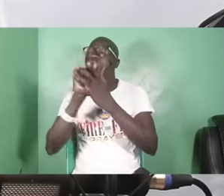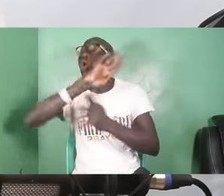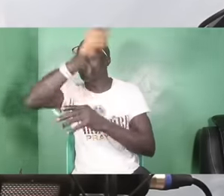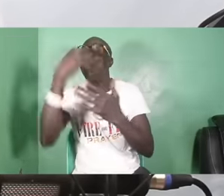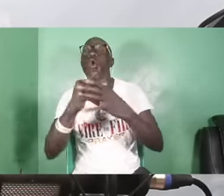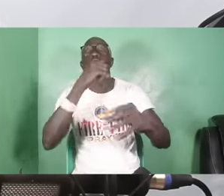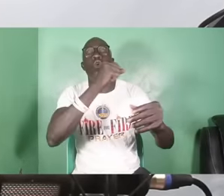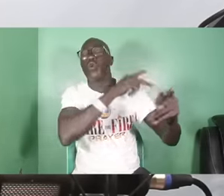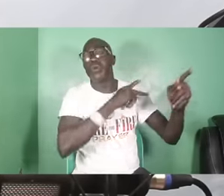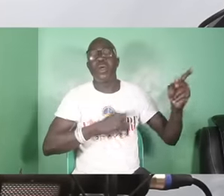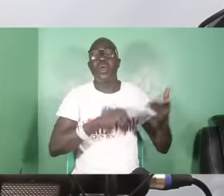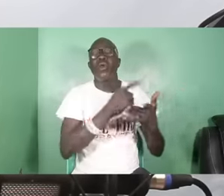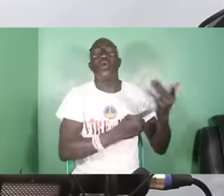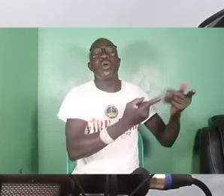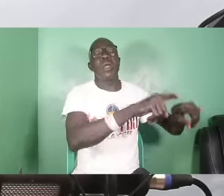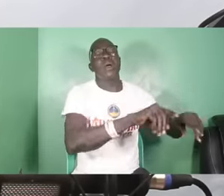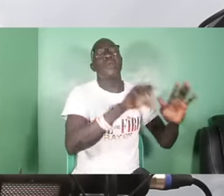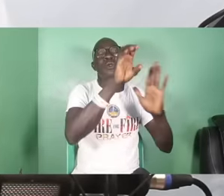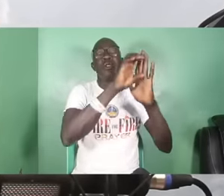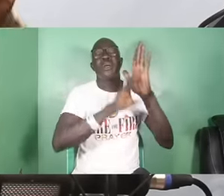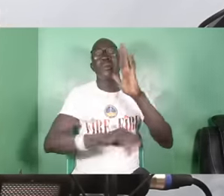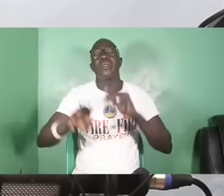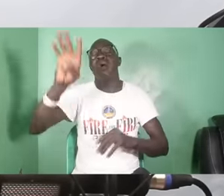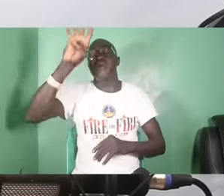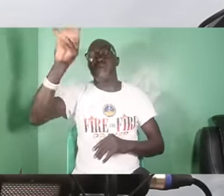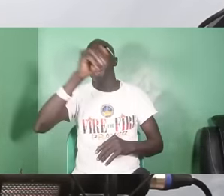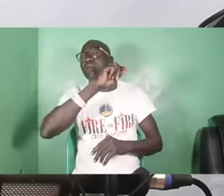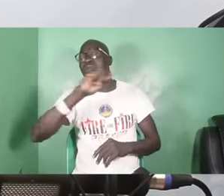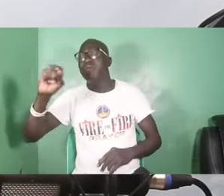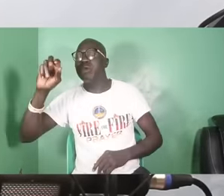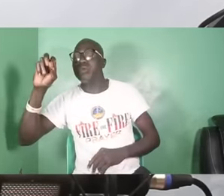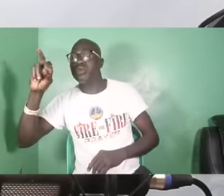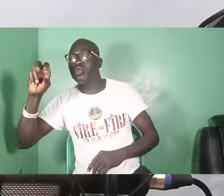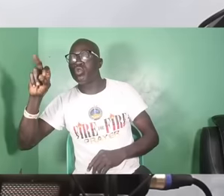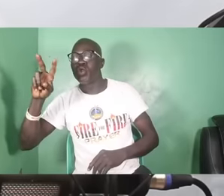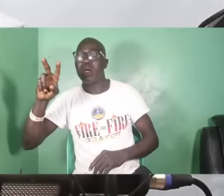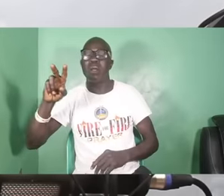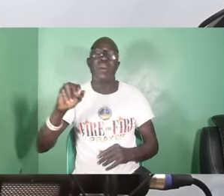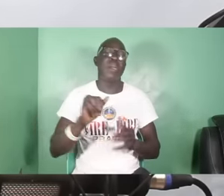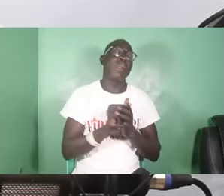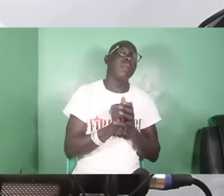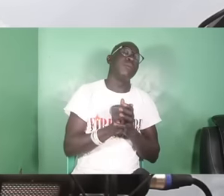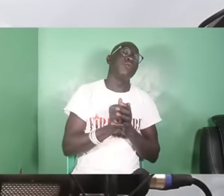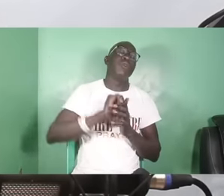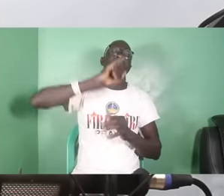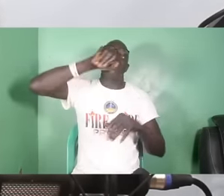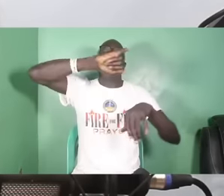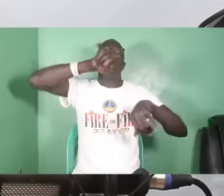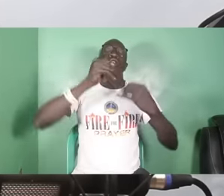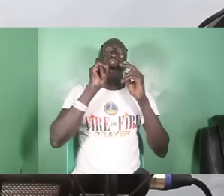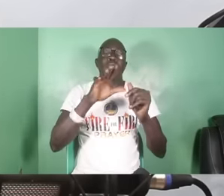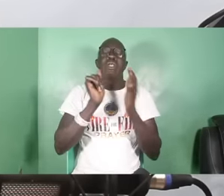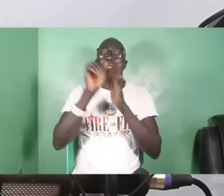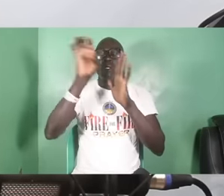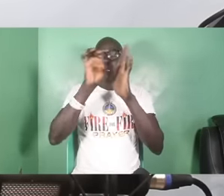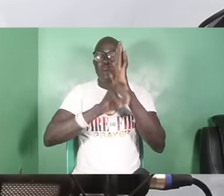king. Kilo sana si. What happened to you? Chapter 4. Verse 12. Iwo si sell. The book of Iwo ni dajo. The book of Judges. Ori